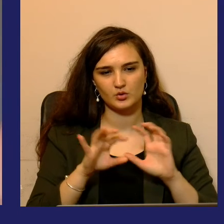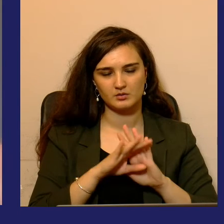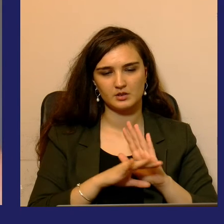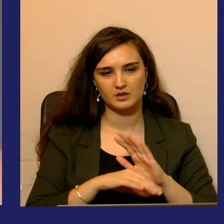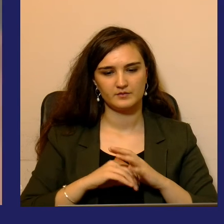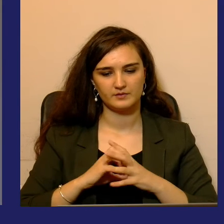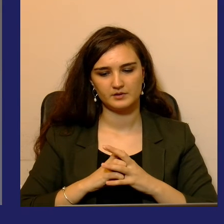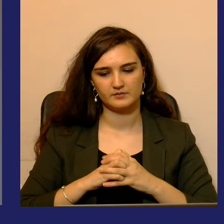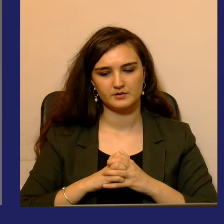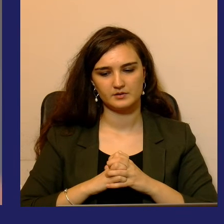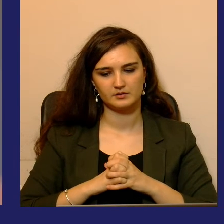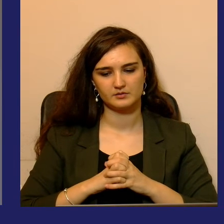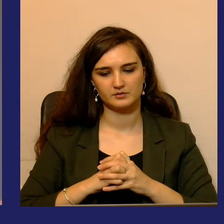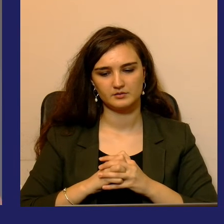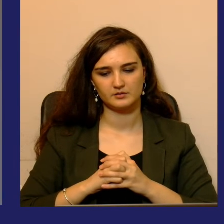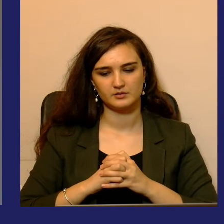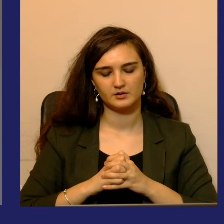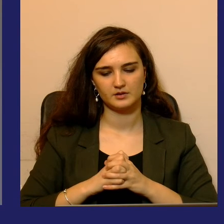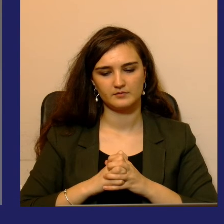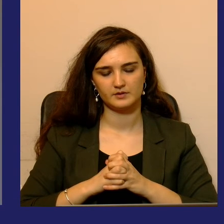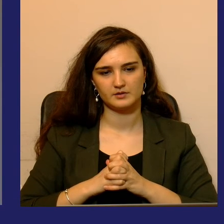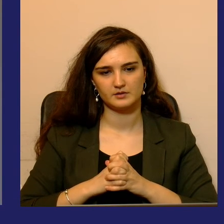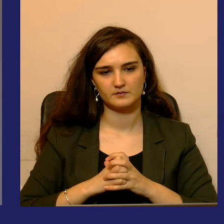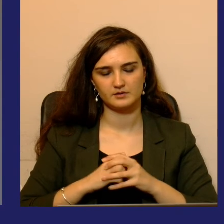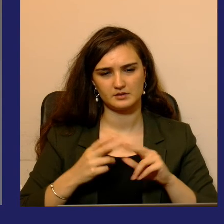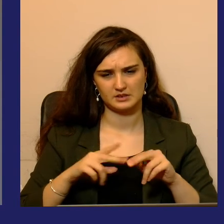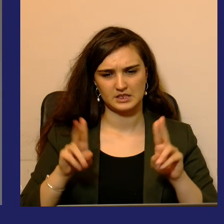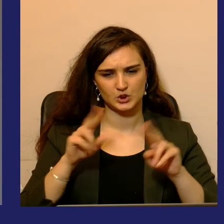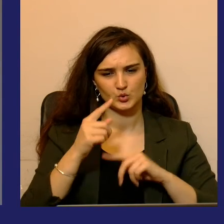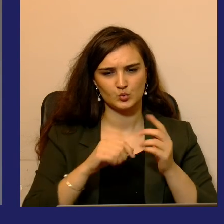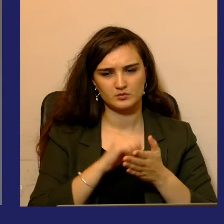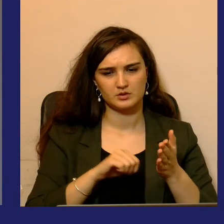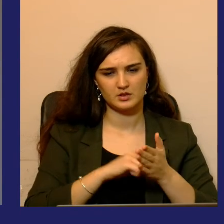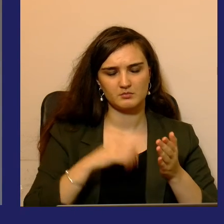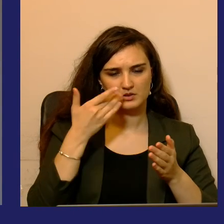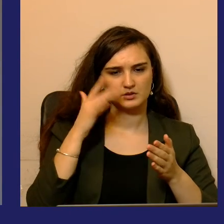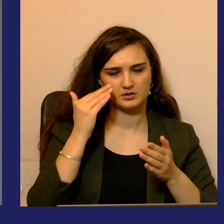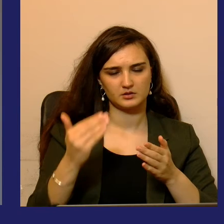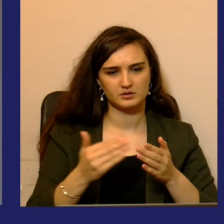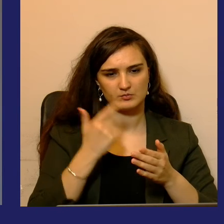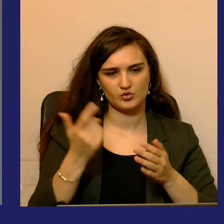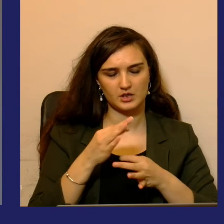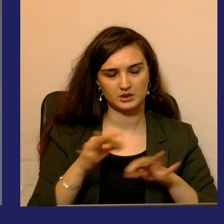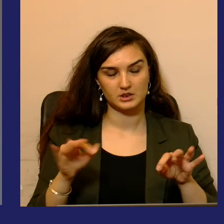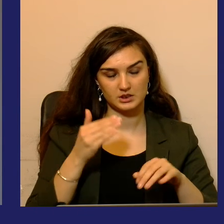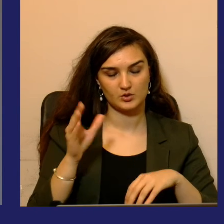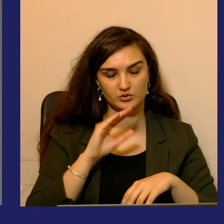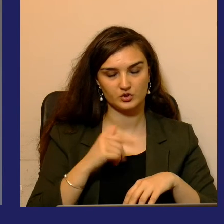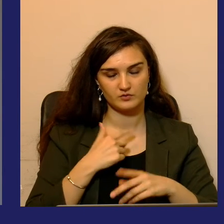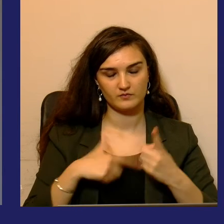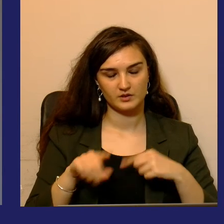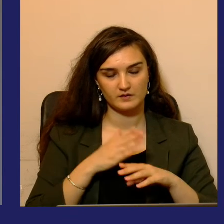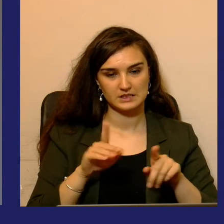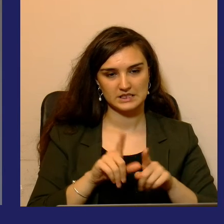the foundation of US democracy. And so we end up in a situation where there is never the possibility of